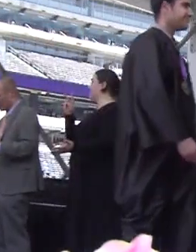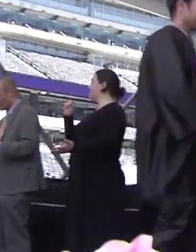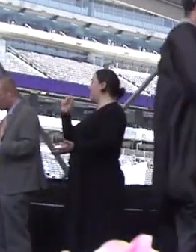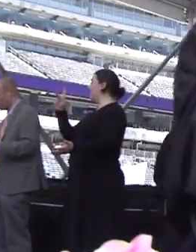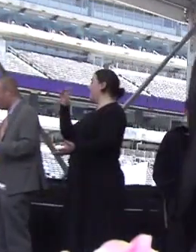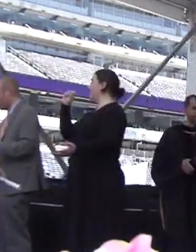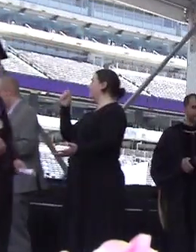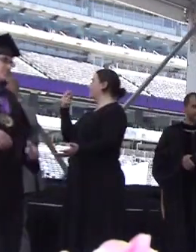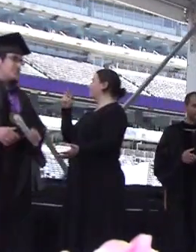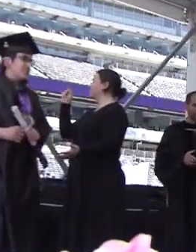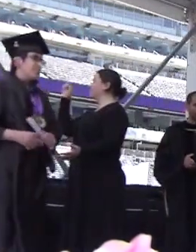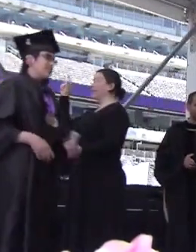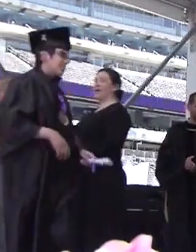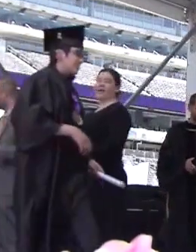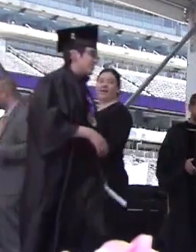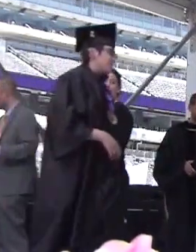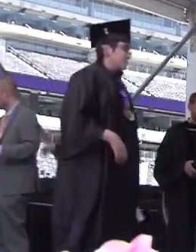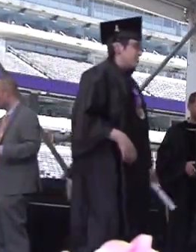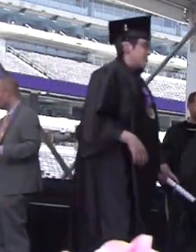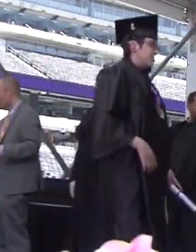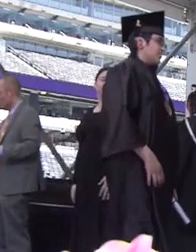Vivek Shukla.